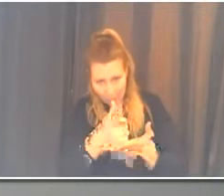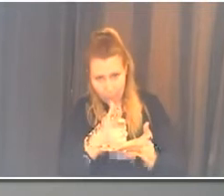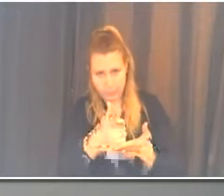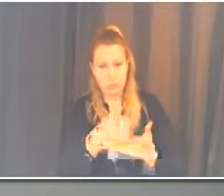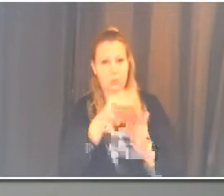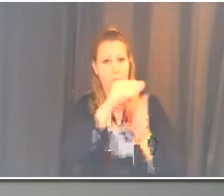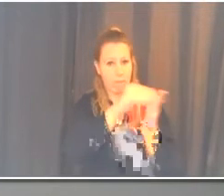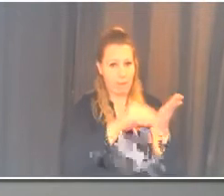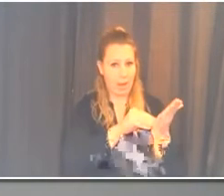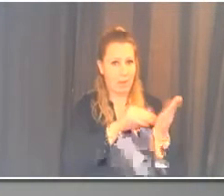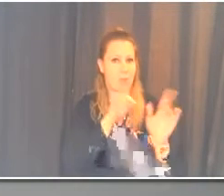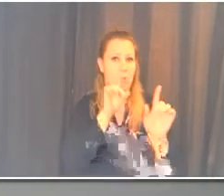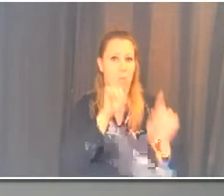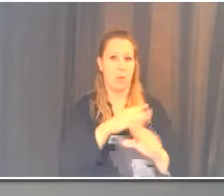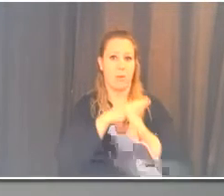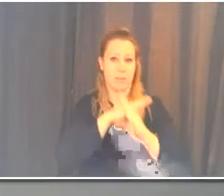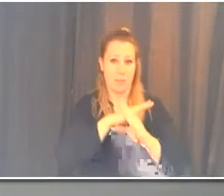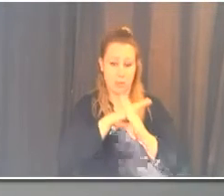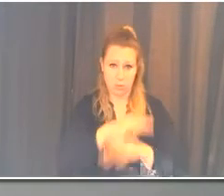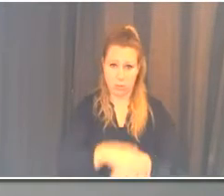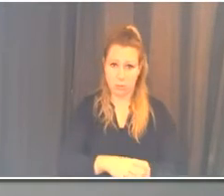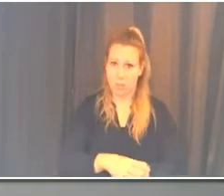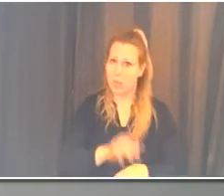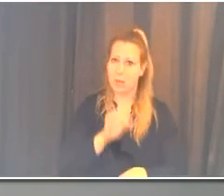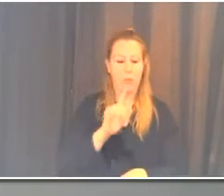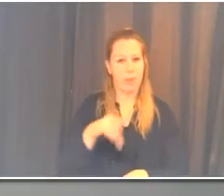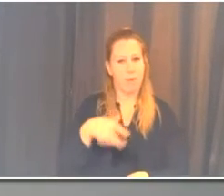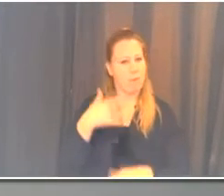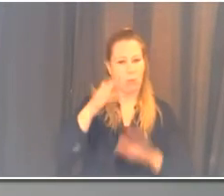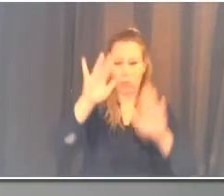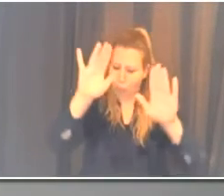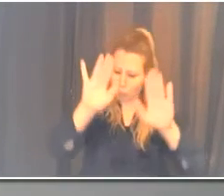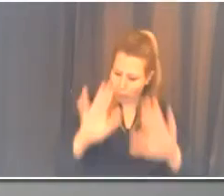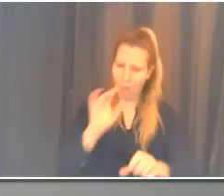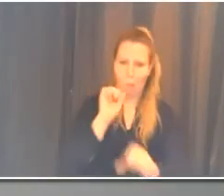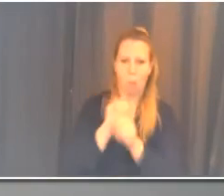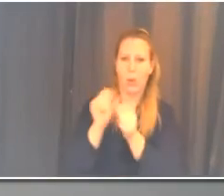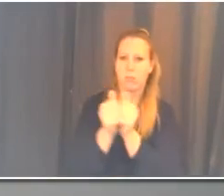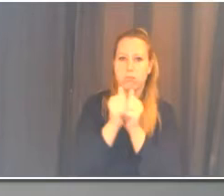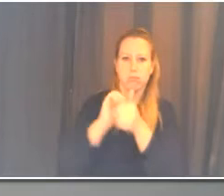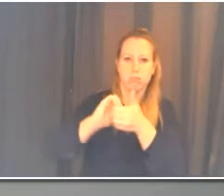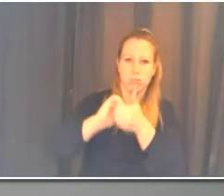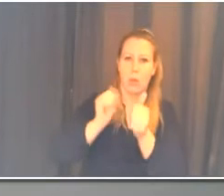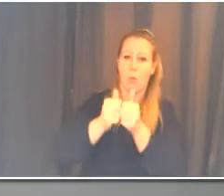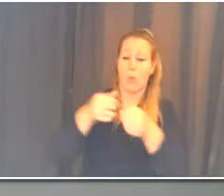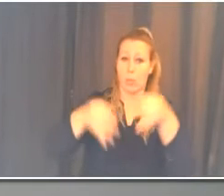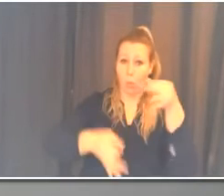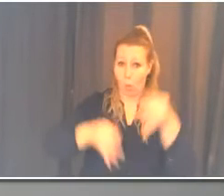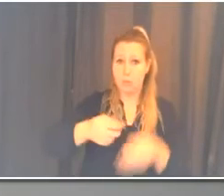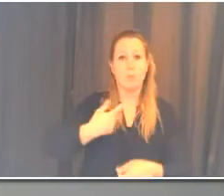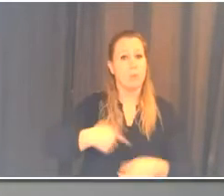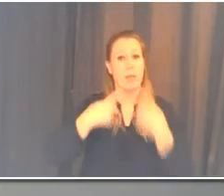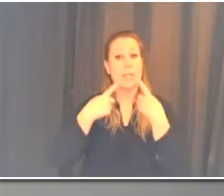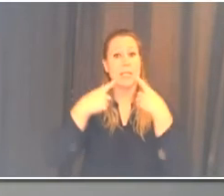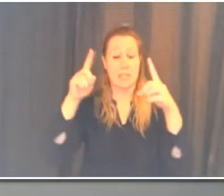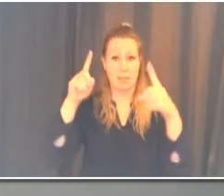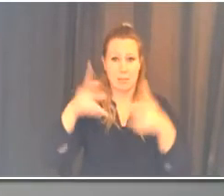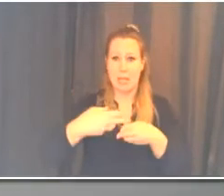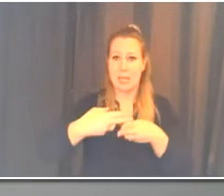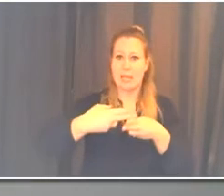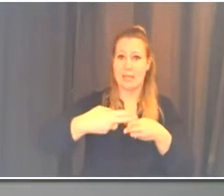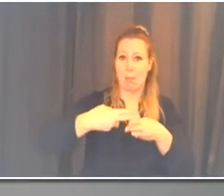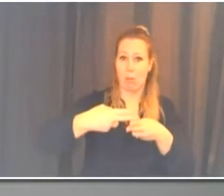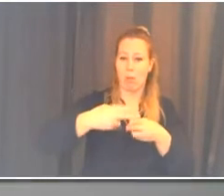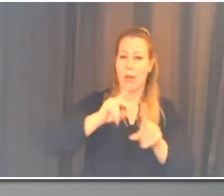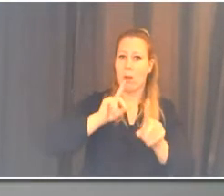around custom visitation for example we've just recently filed in our Bronx office um on behalf of a Survivor that was